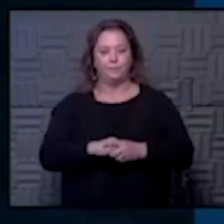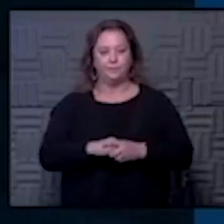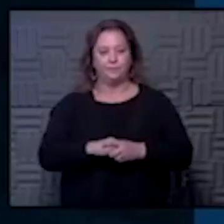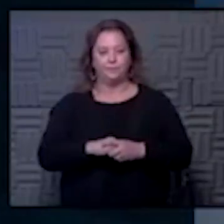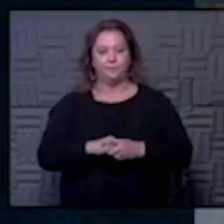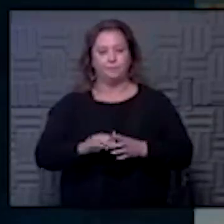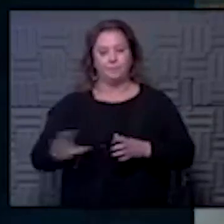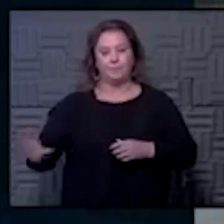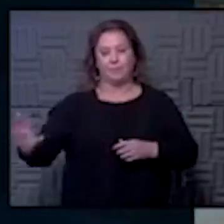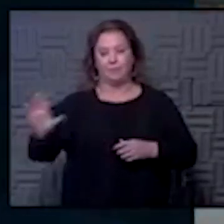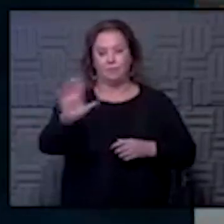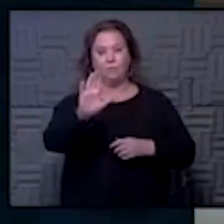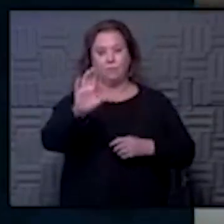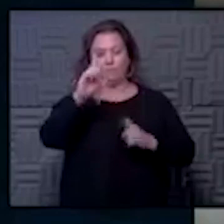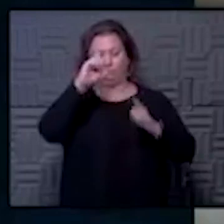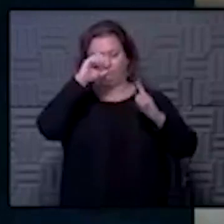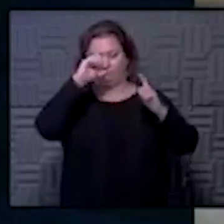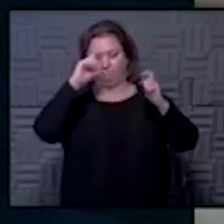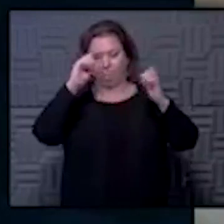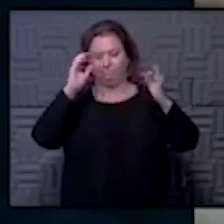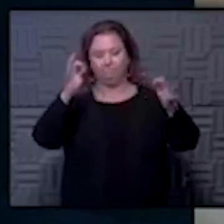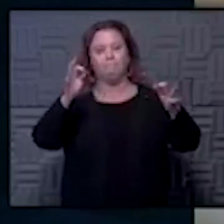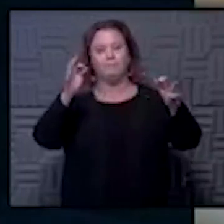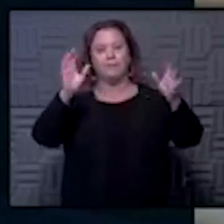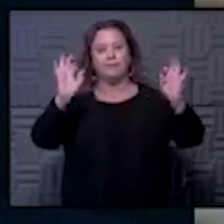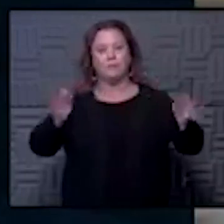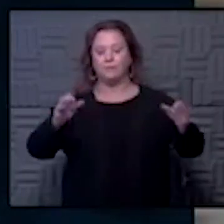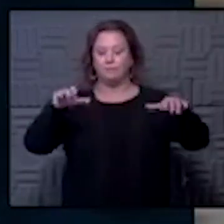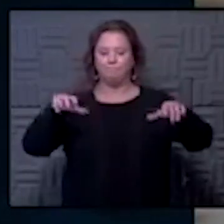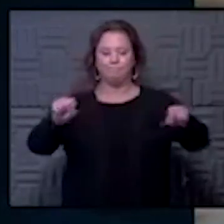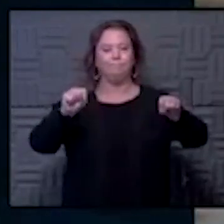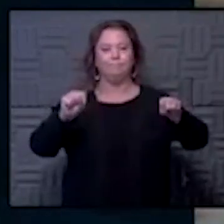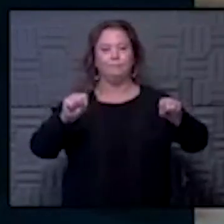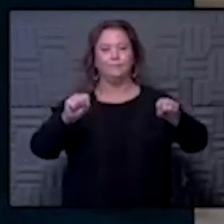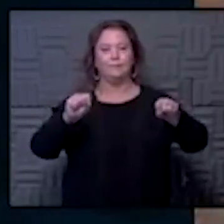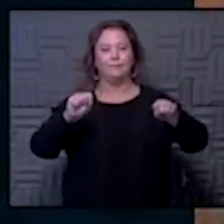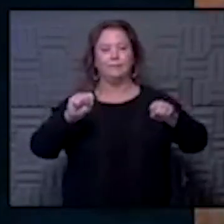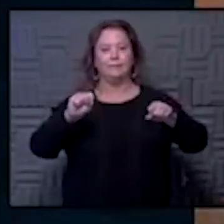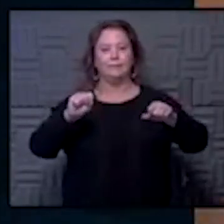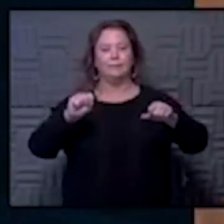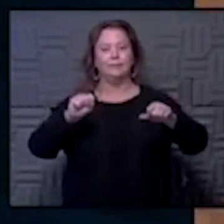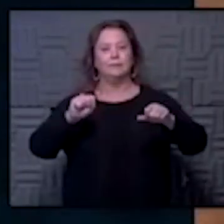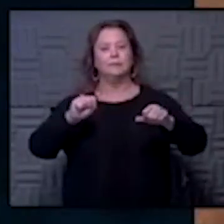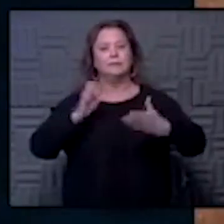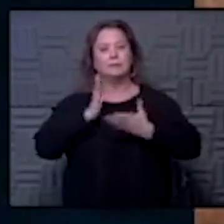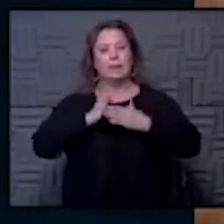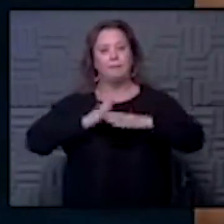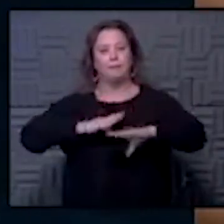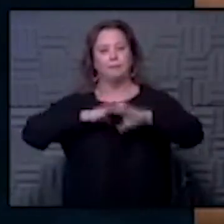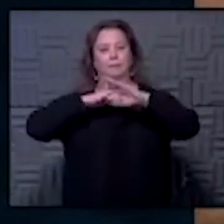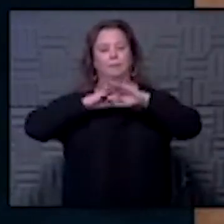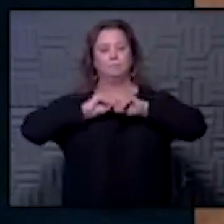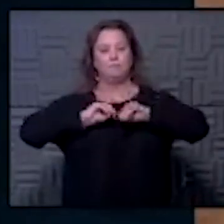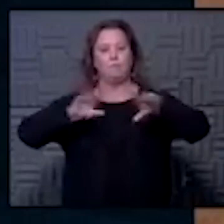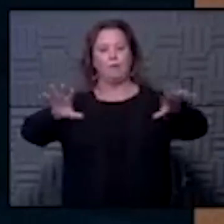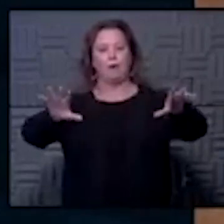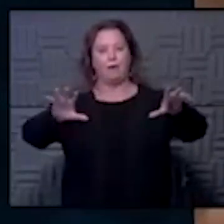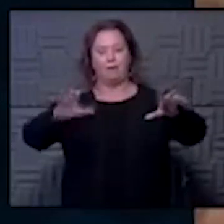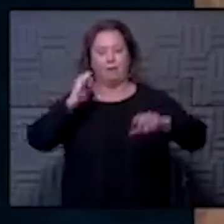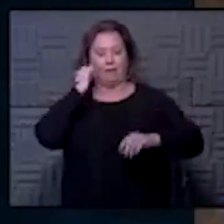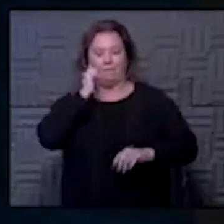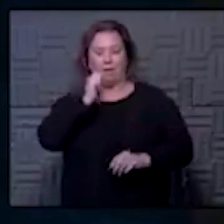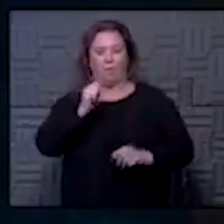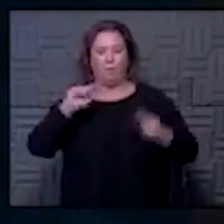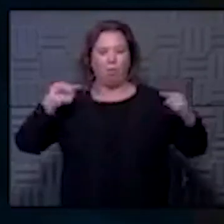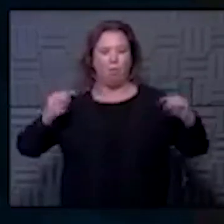It's up to them. We need them to step up and really take it and own it and help prevent this from spreading. Otherwise, we're going to be in a world of hurt.